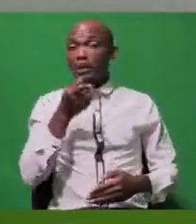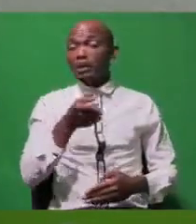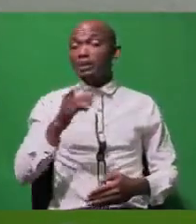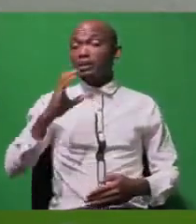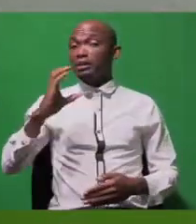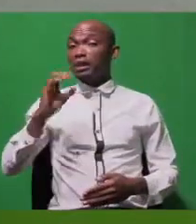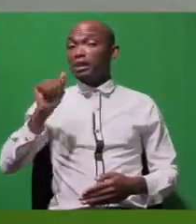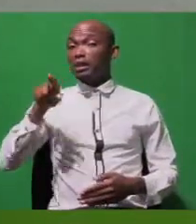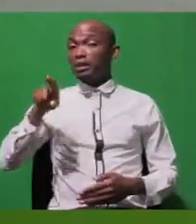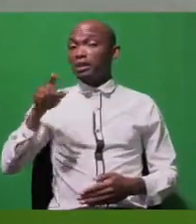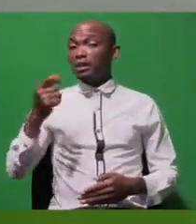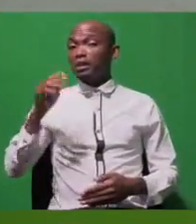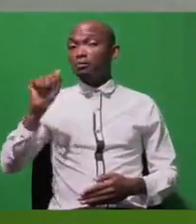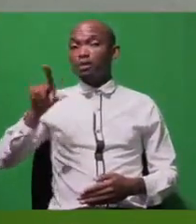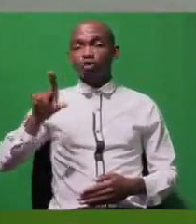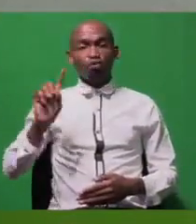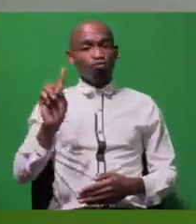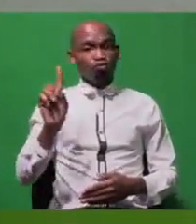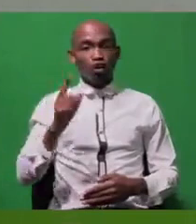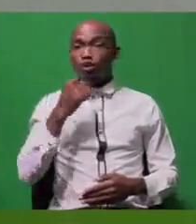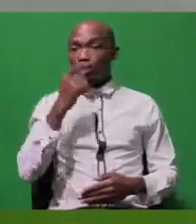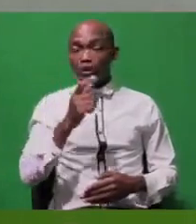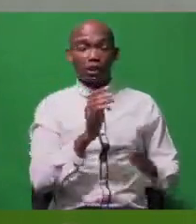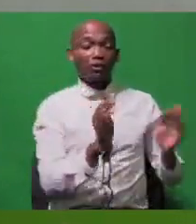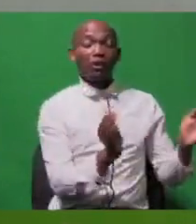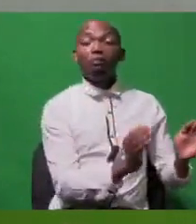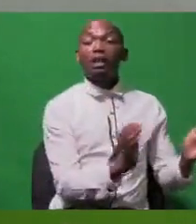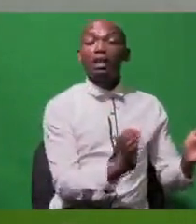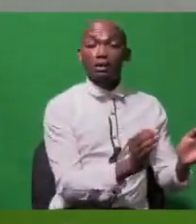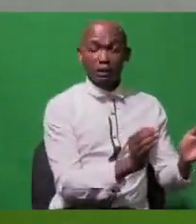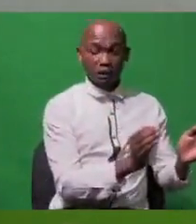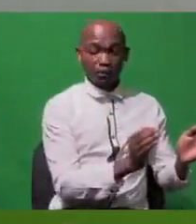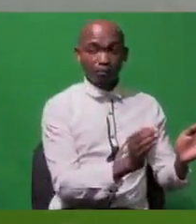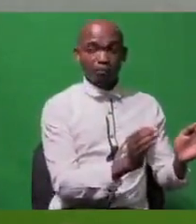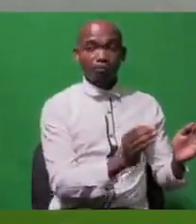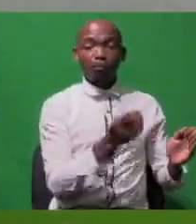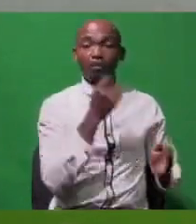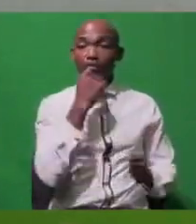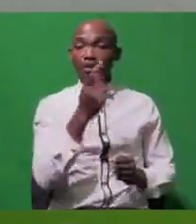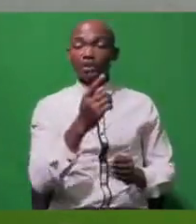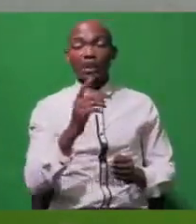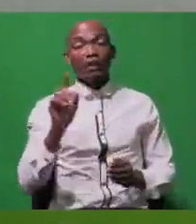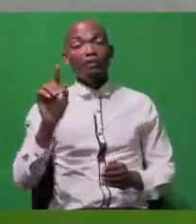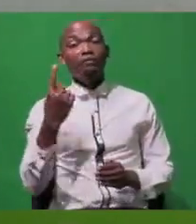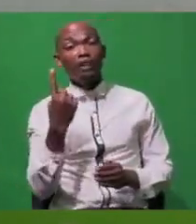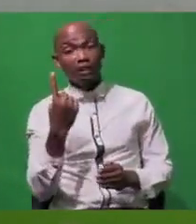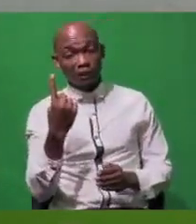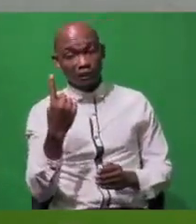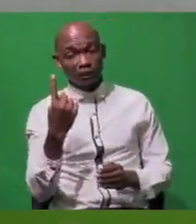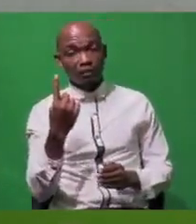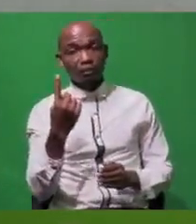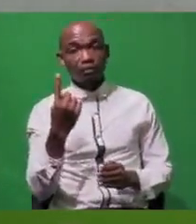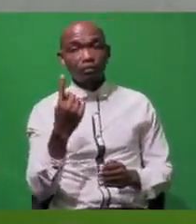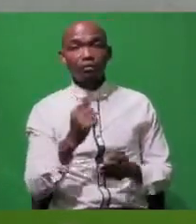you say a balance. Here, you say that 1st